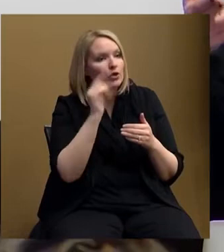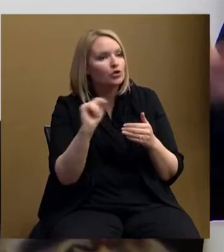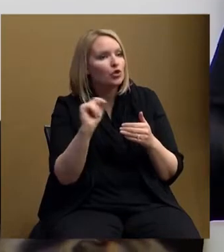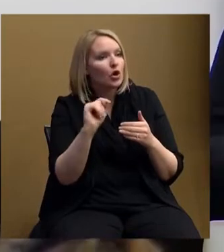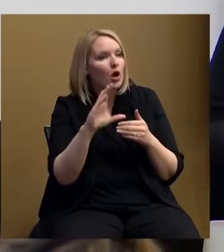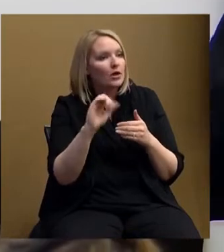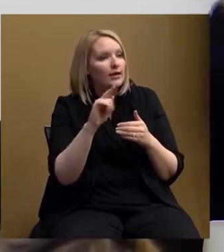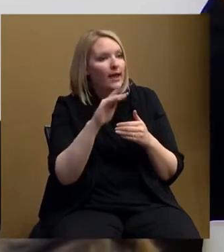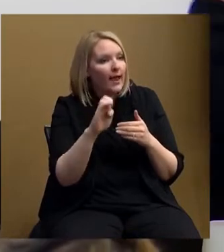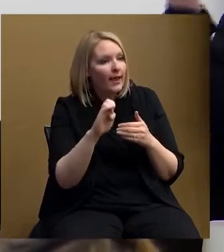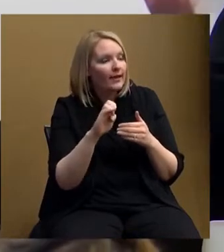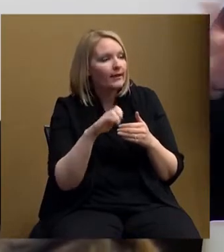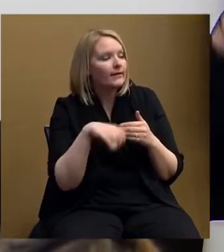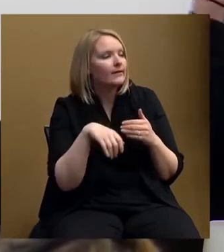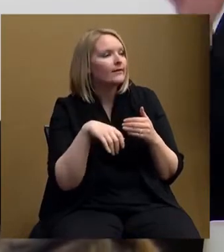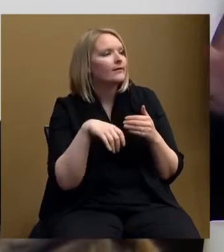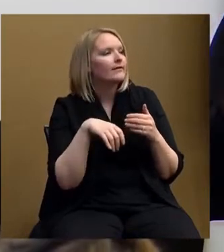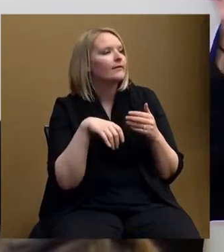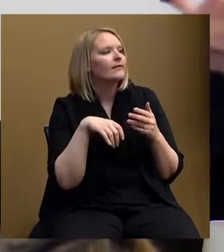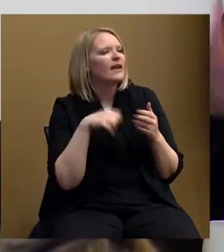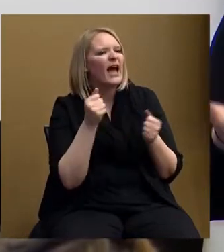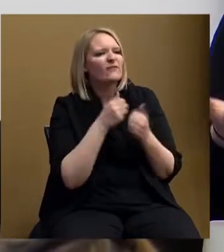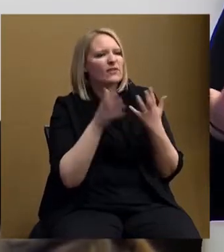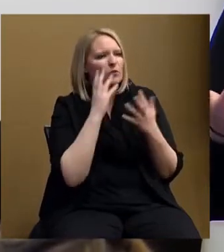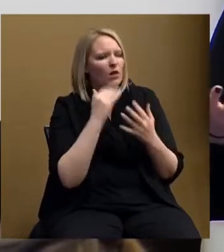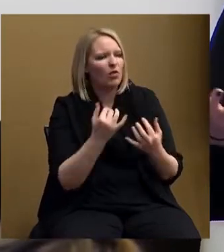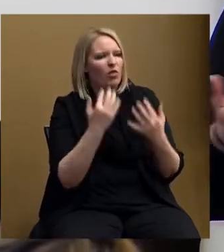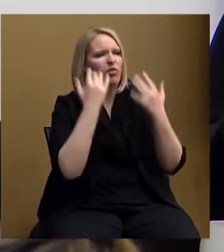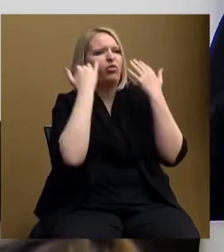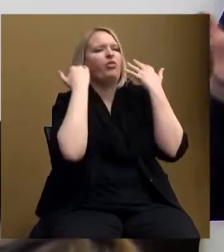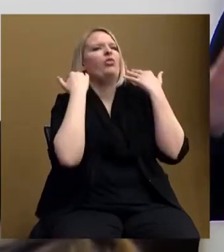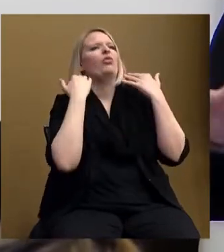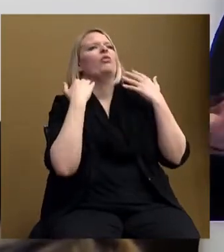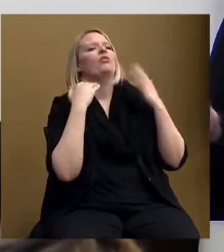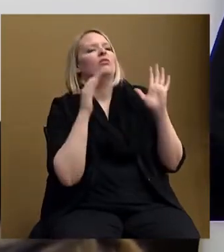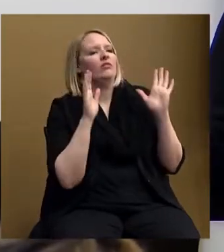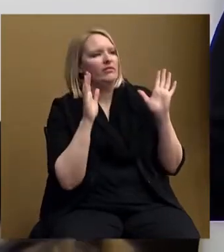cakes. Everything is going to flood in for this child. So